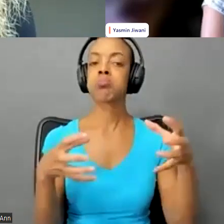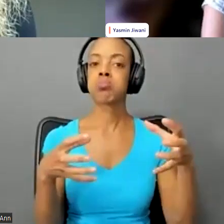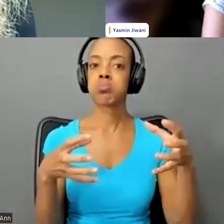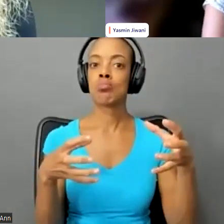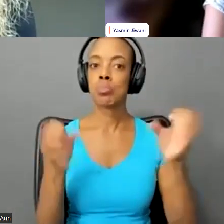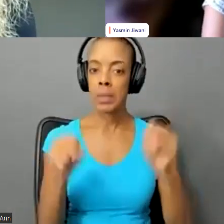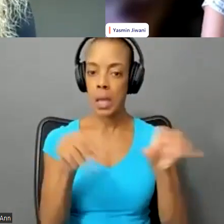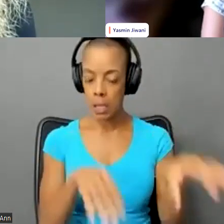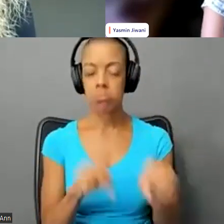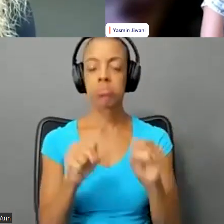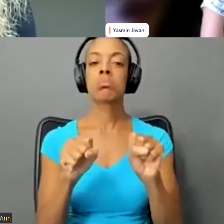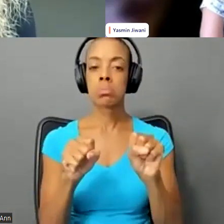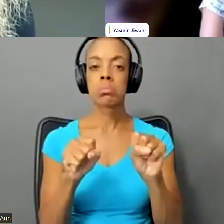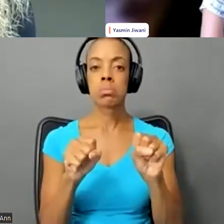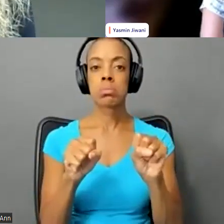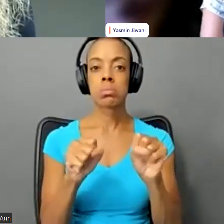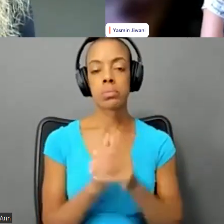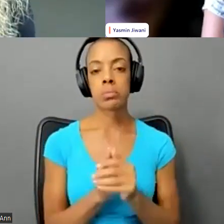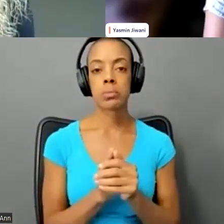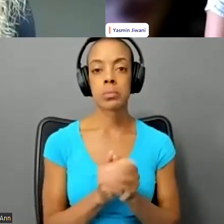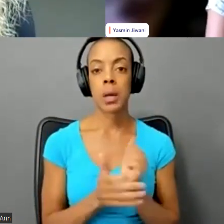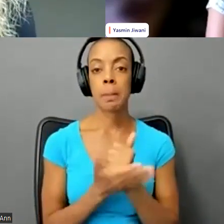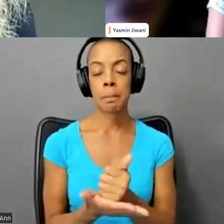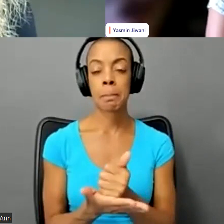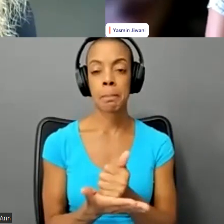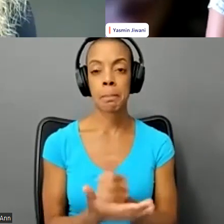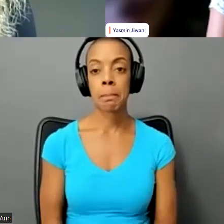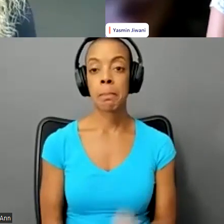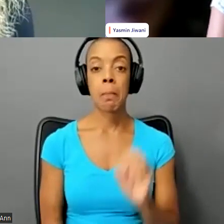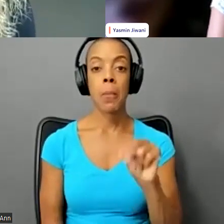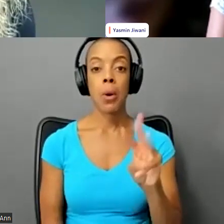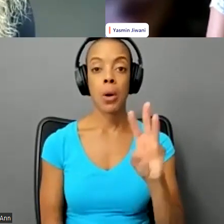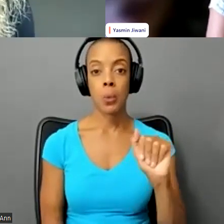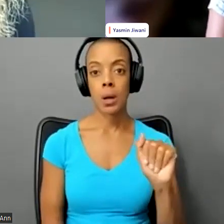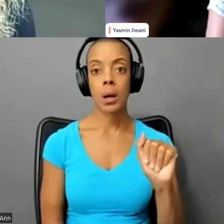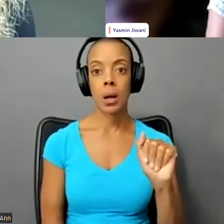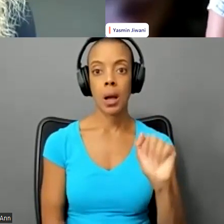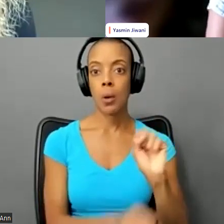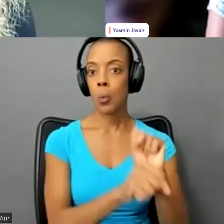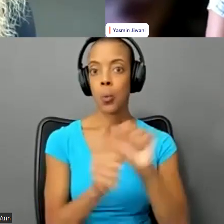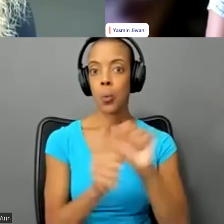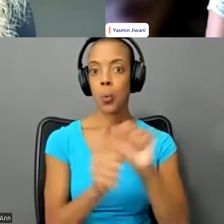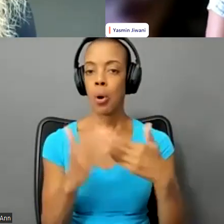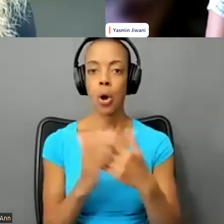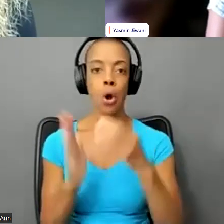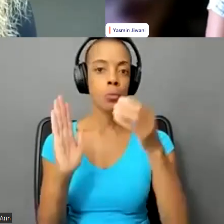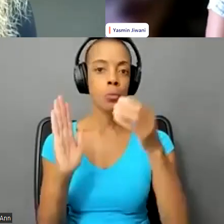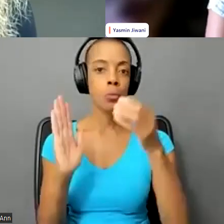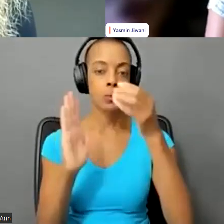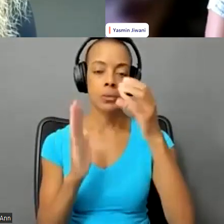that can be helpful. ONWA is an association, so we work with all our chapters and councils on doing some of that